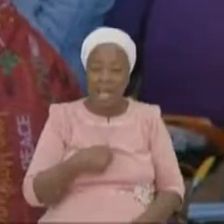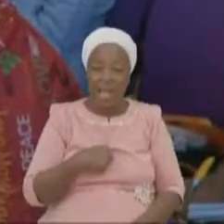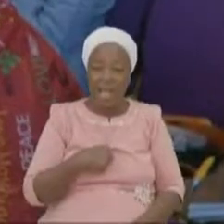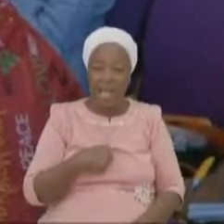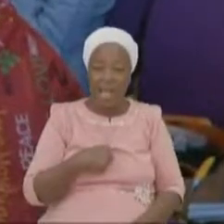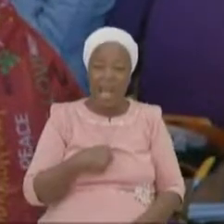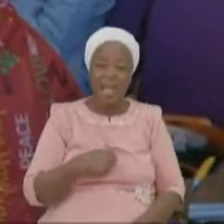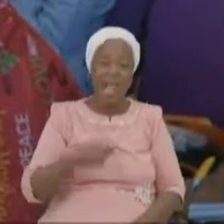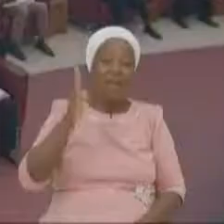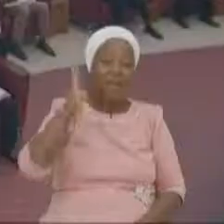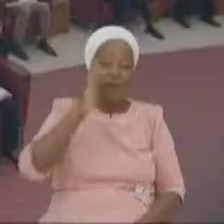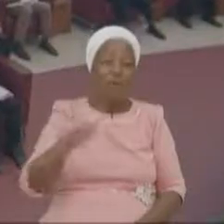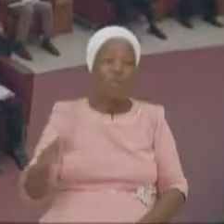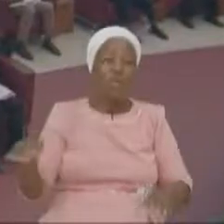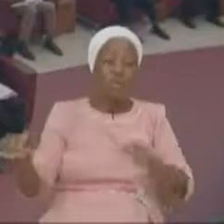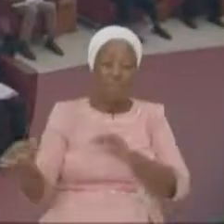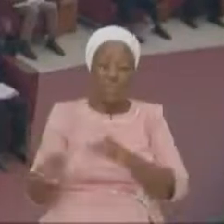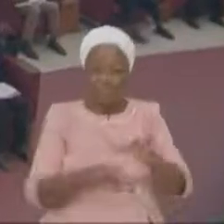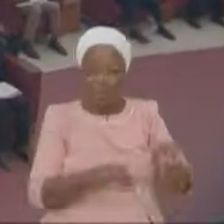will do